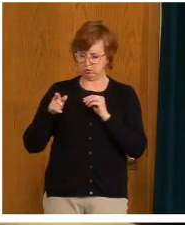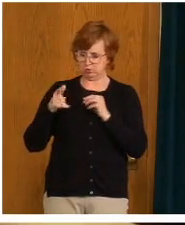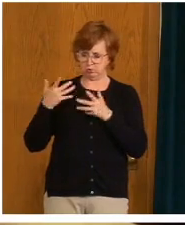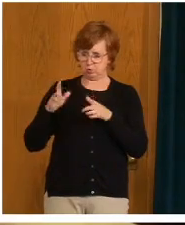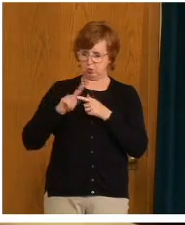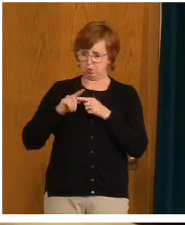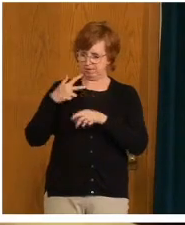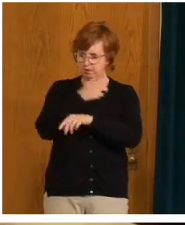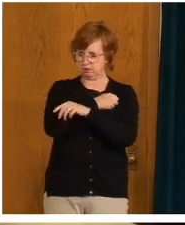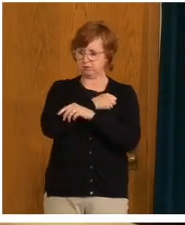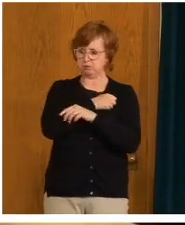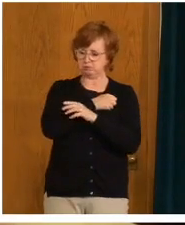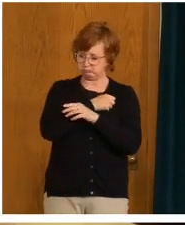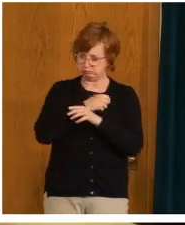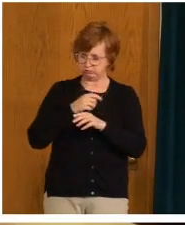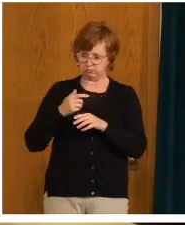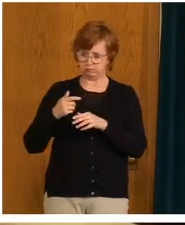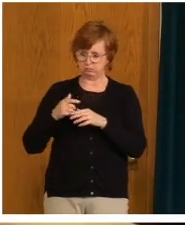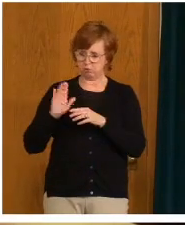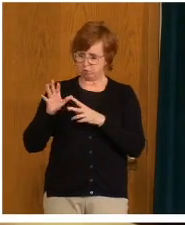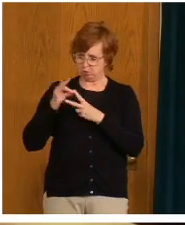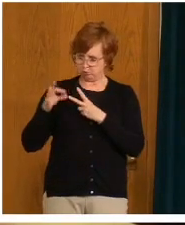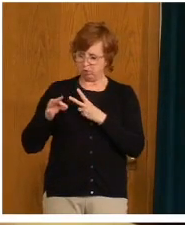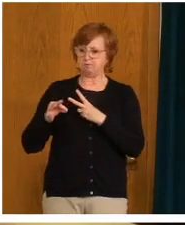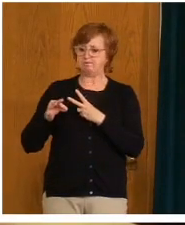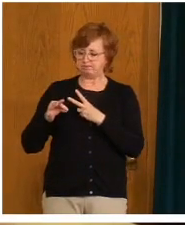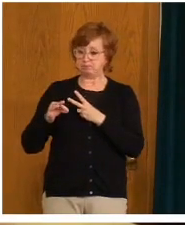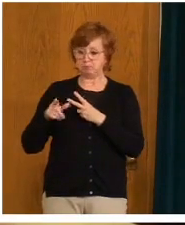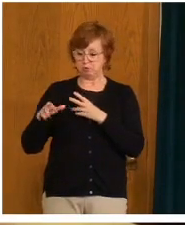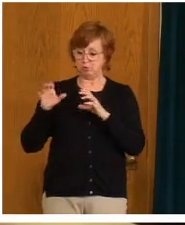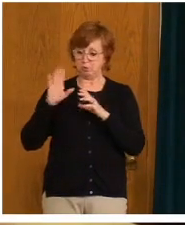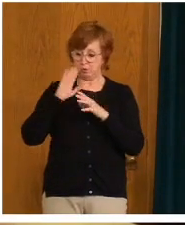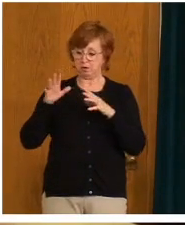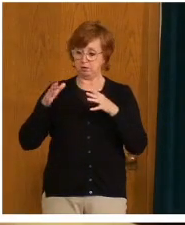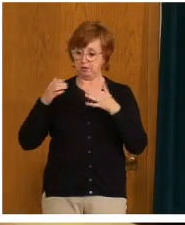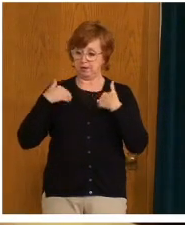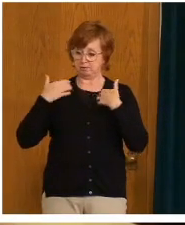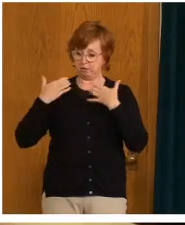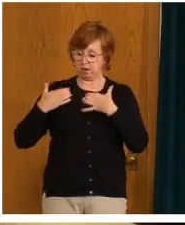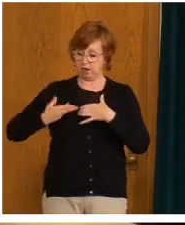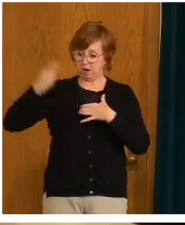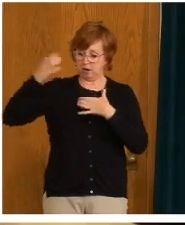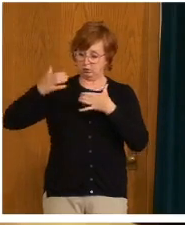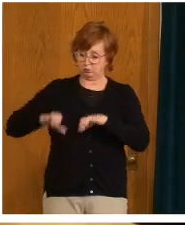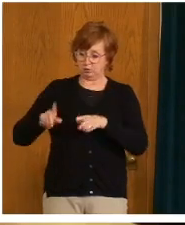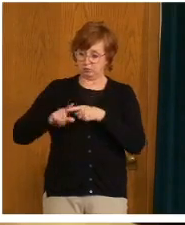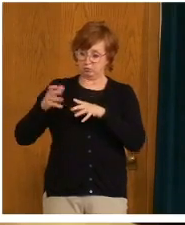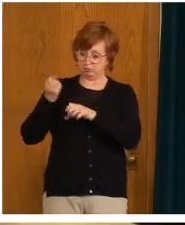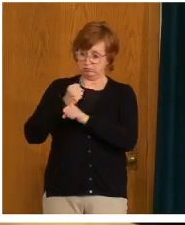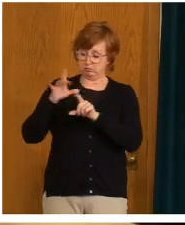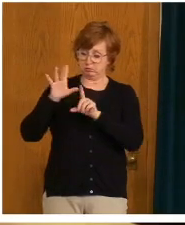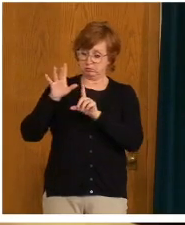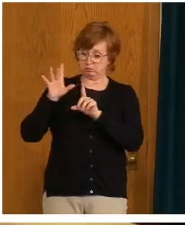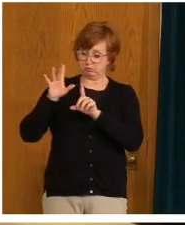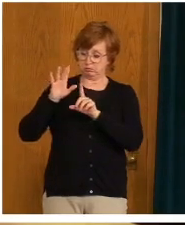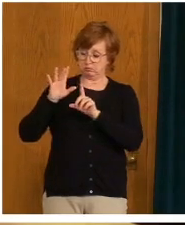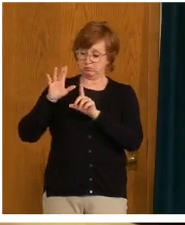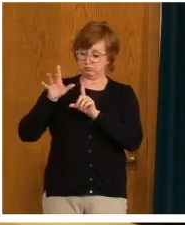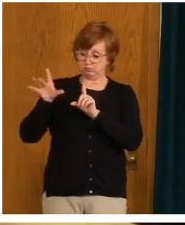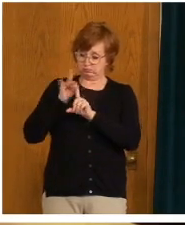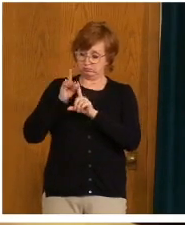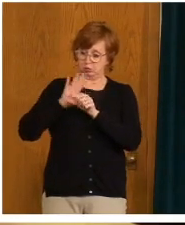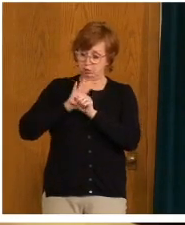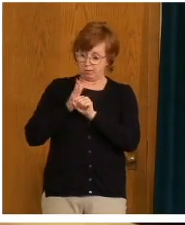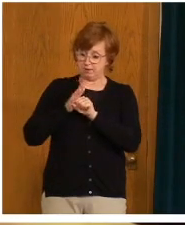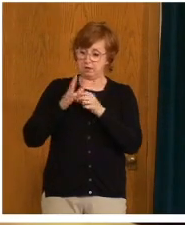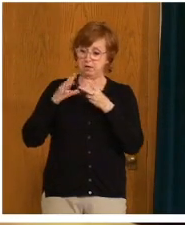a greater degree of not only getting COVID, but getting quite sick from COVID. You stand at greater risk to being hospitalized due to your